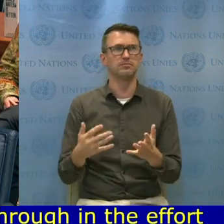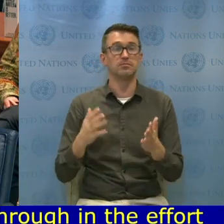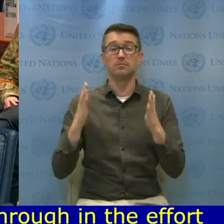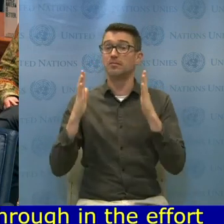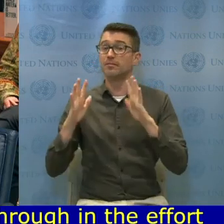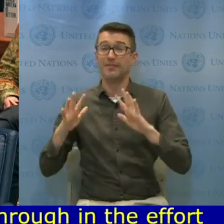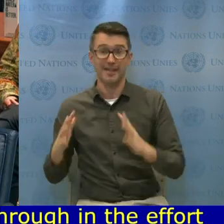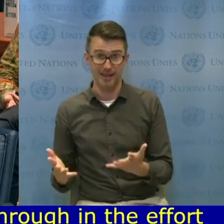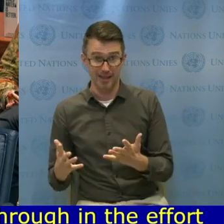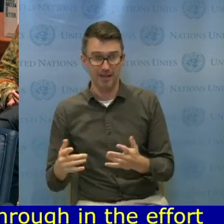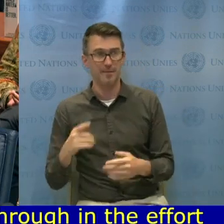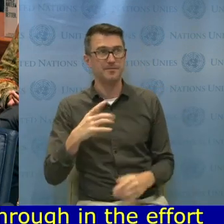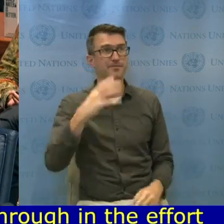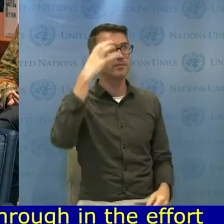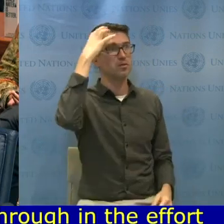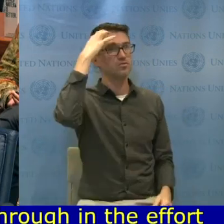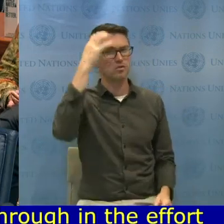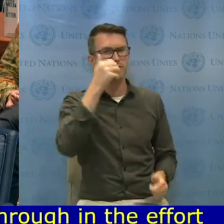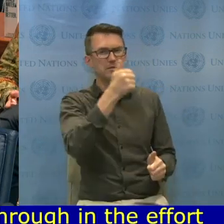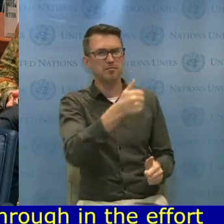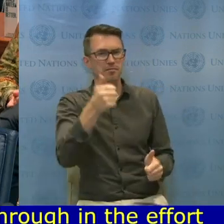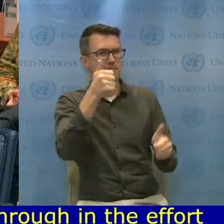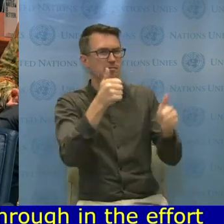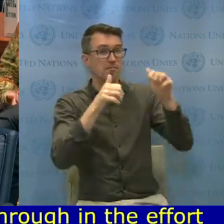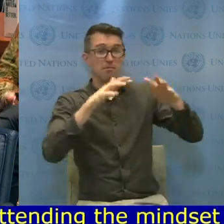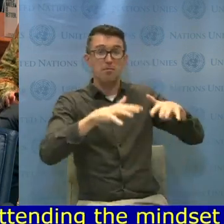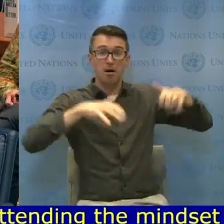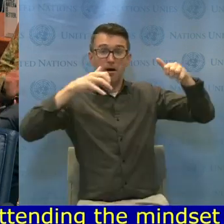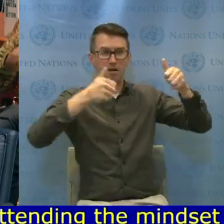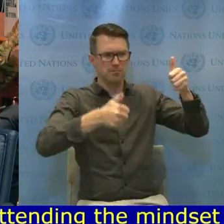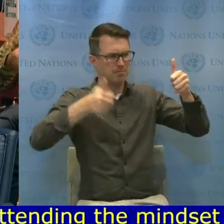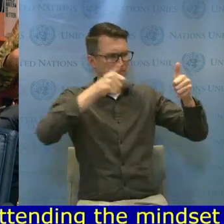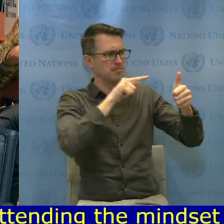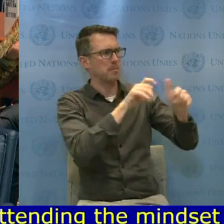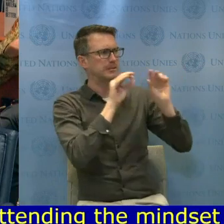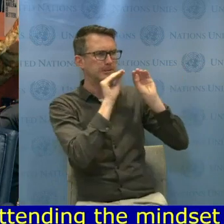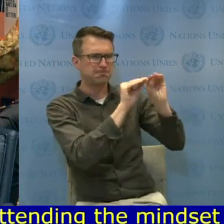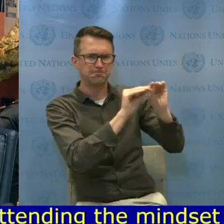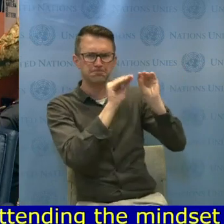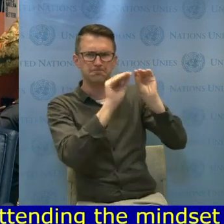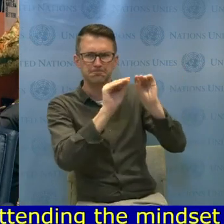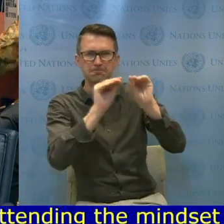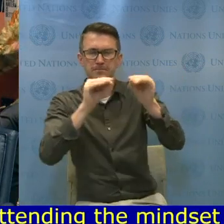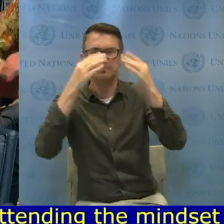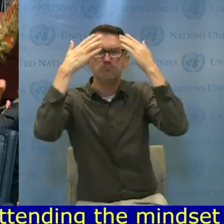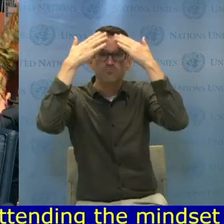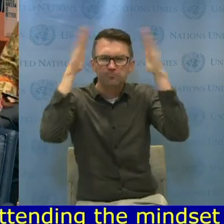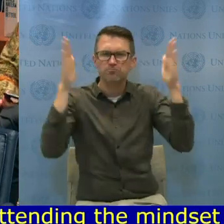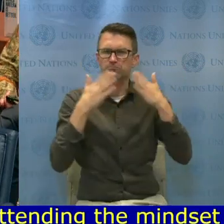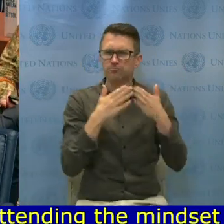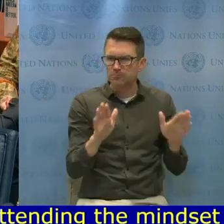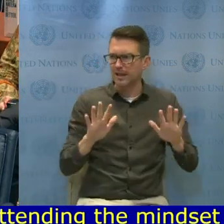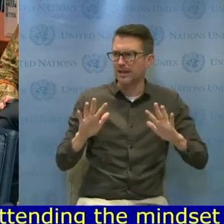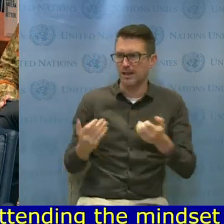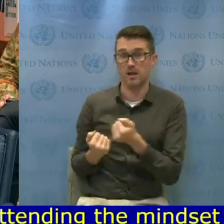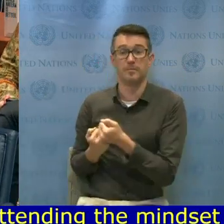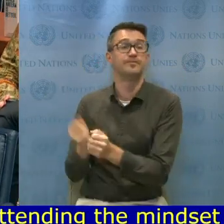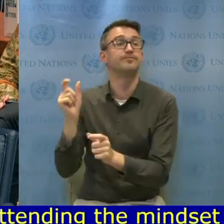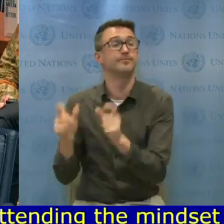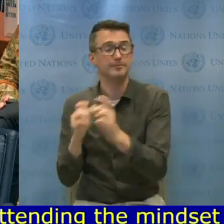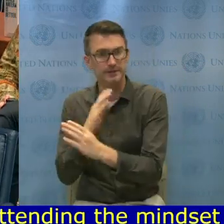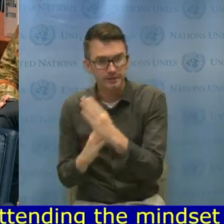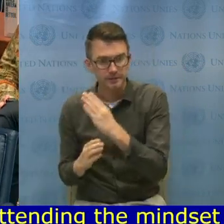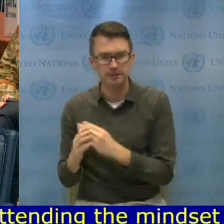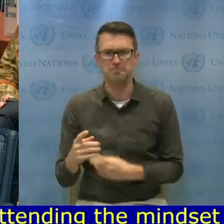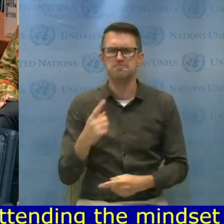perspective in the current development planning, budgeting, and in the implementation of relevant policies and programs to overcome barriers